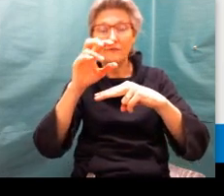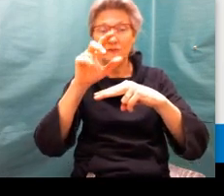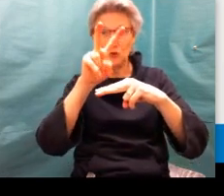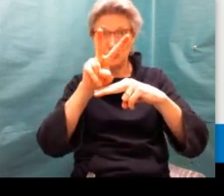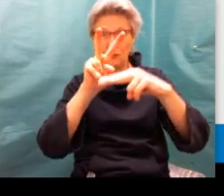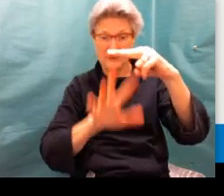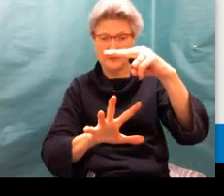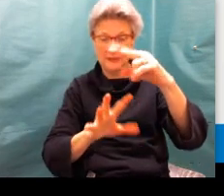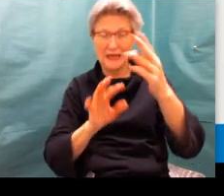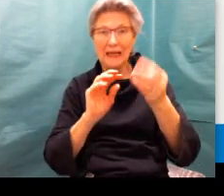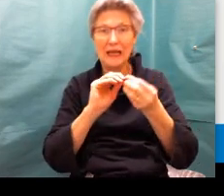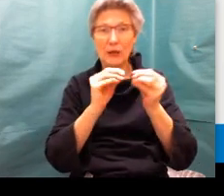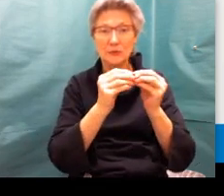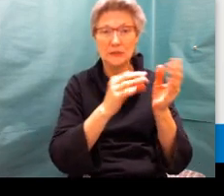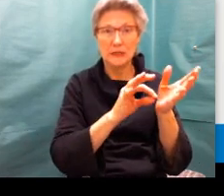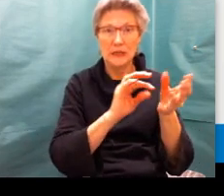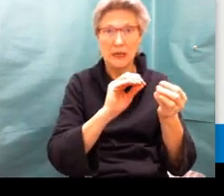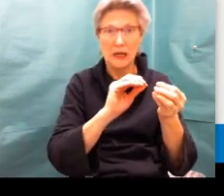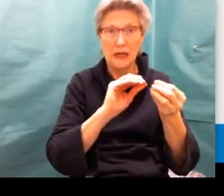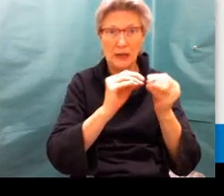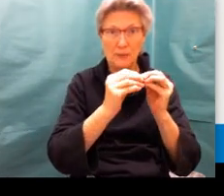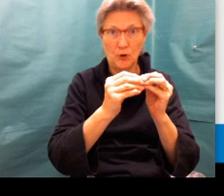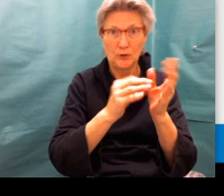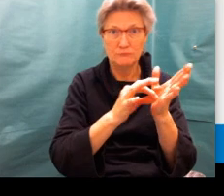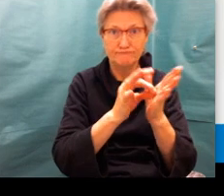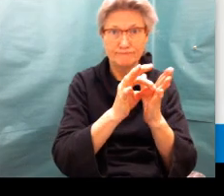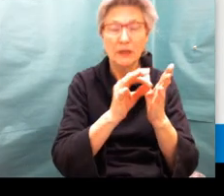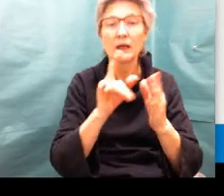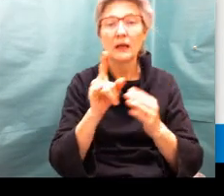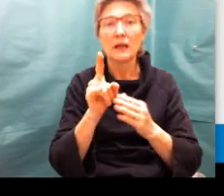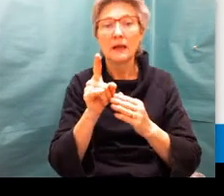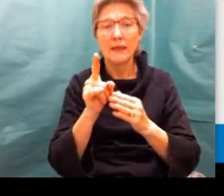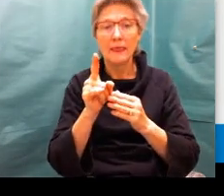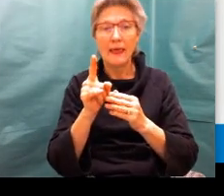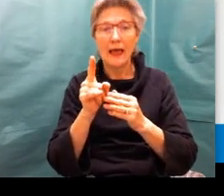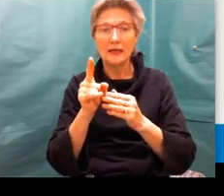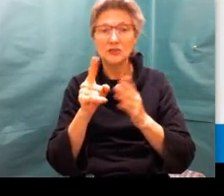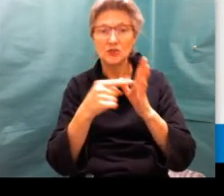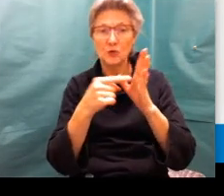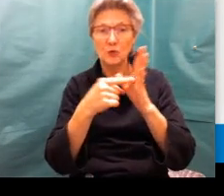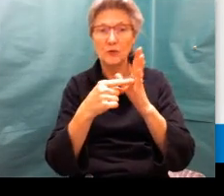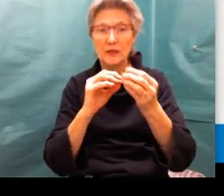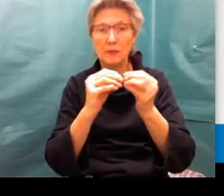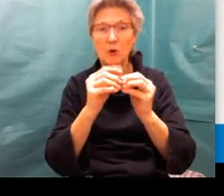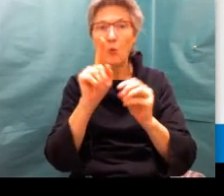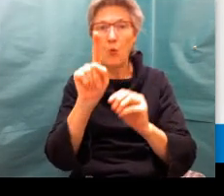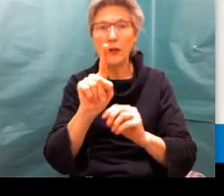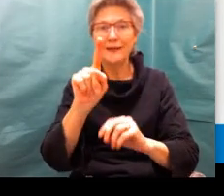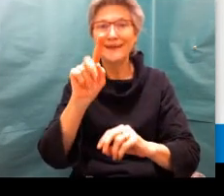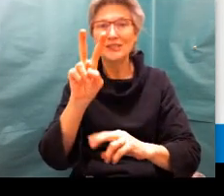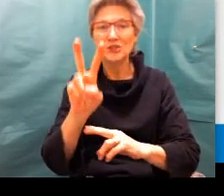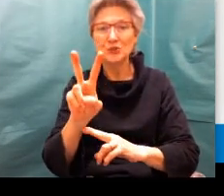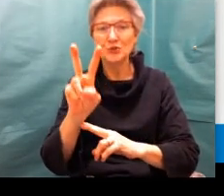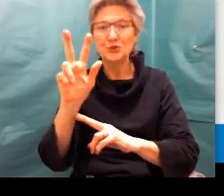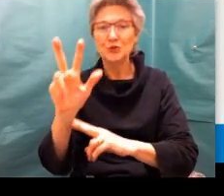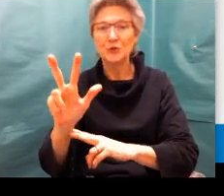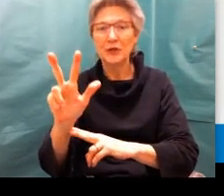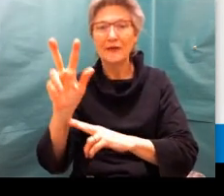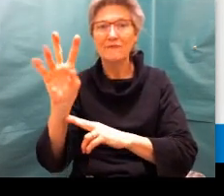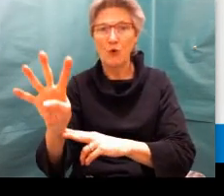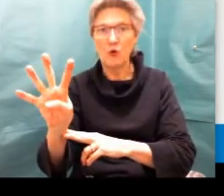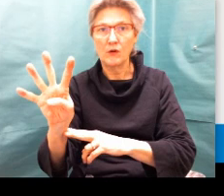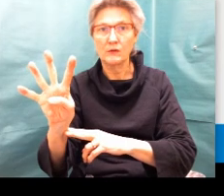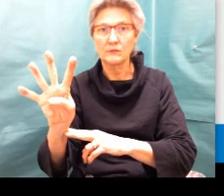counting number, here on the number line, I've identified the counting numbers of 1, 2, 3,